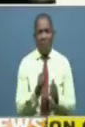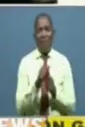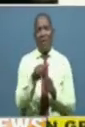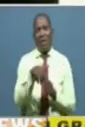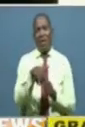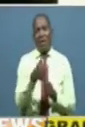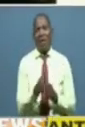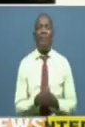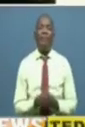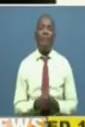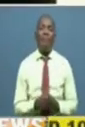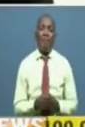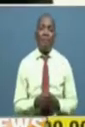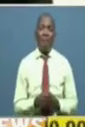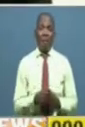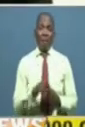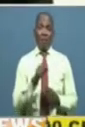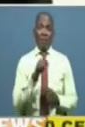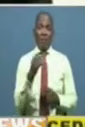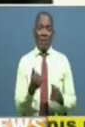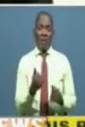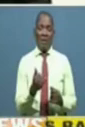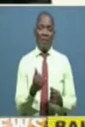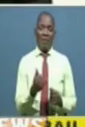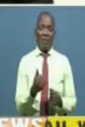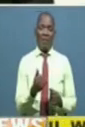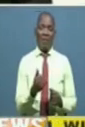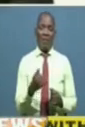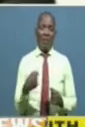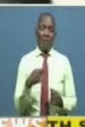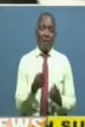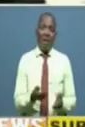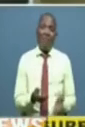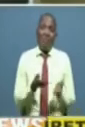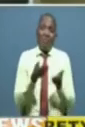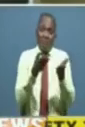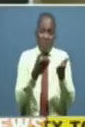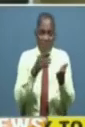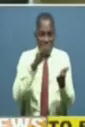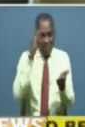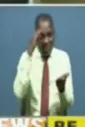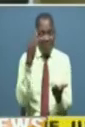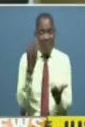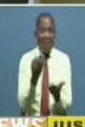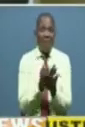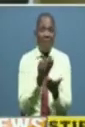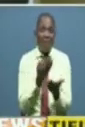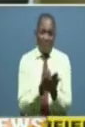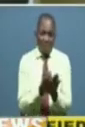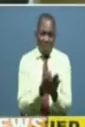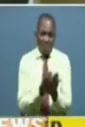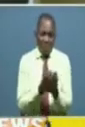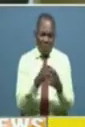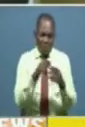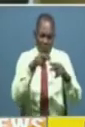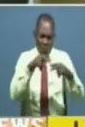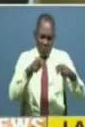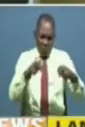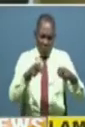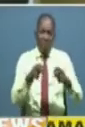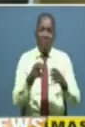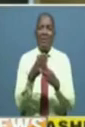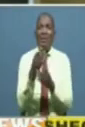private sectors. So we have done a paper, presented it to the Ministry of Finance. It will go for the